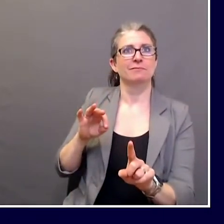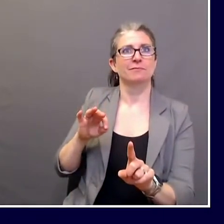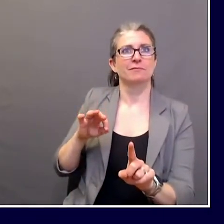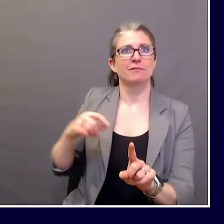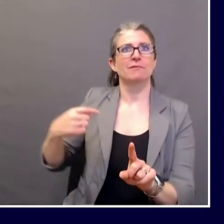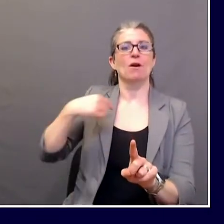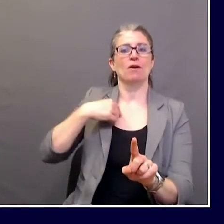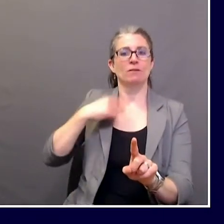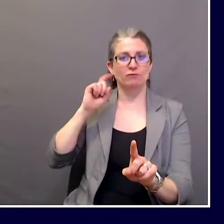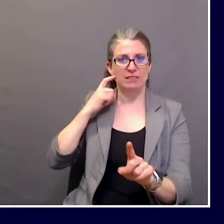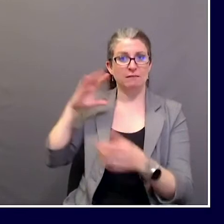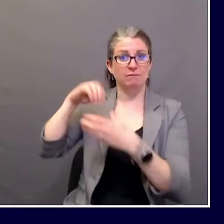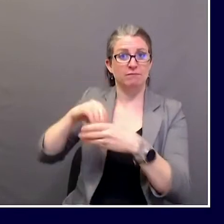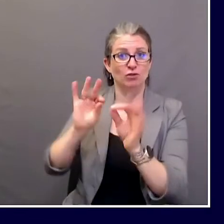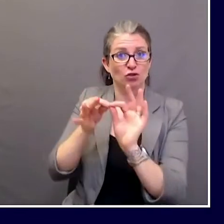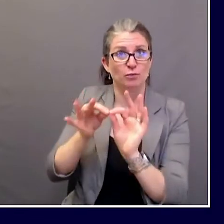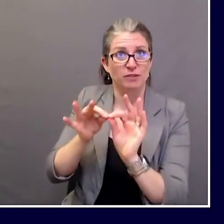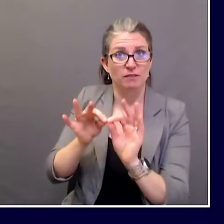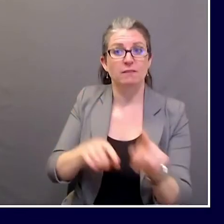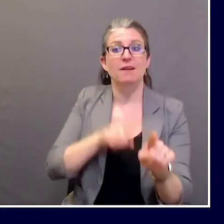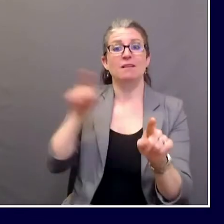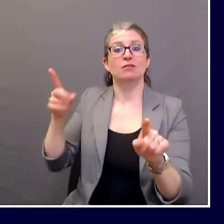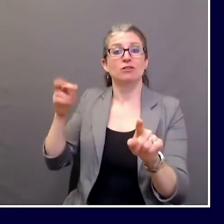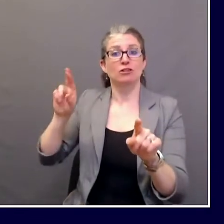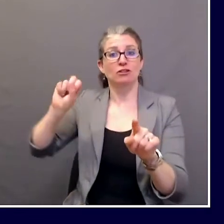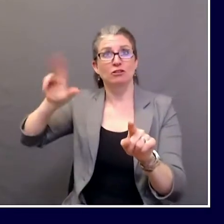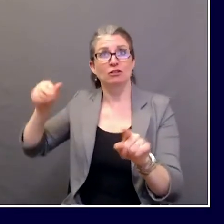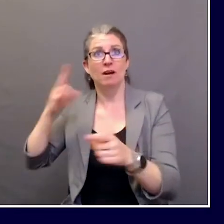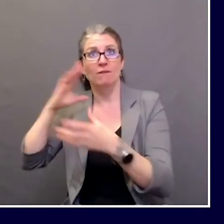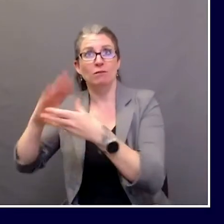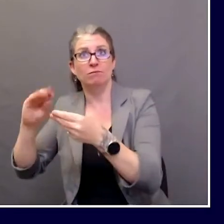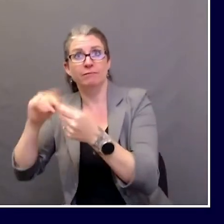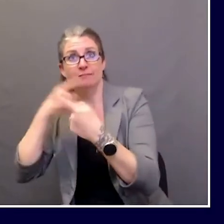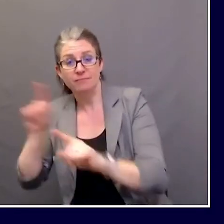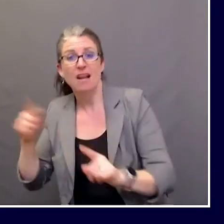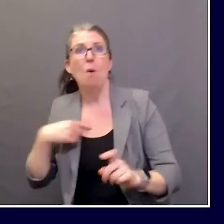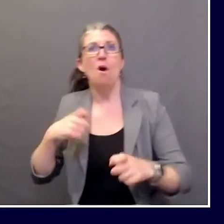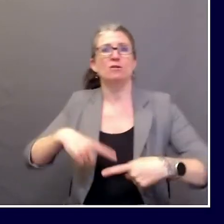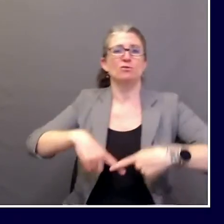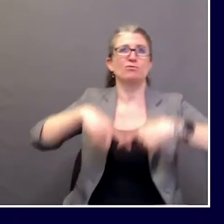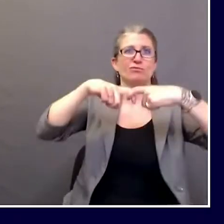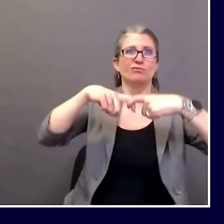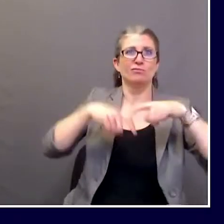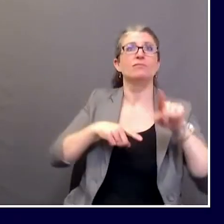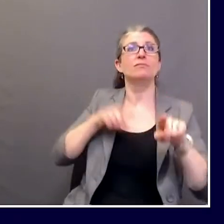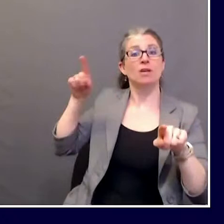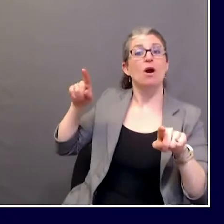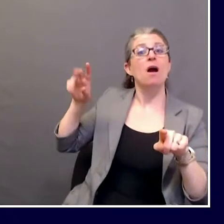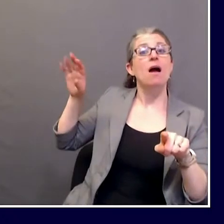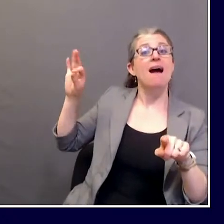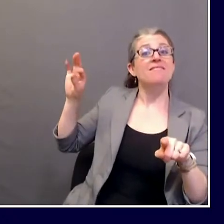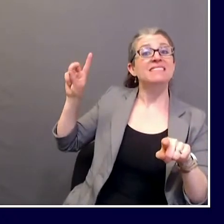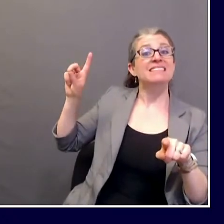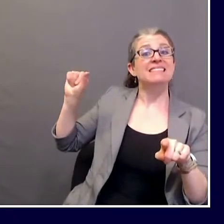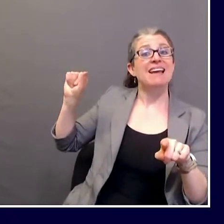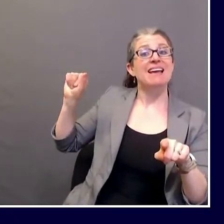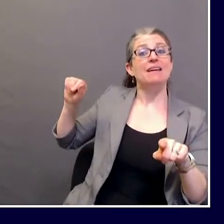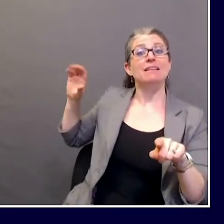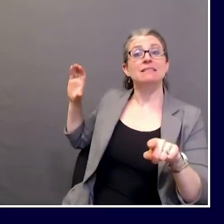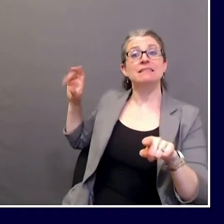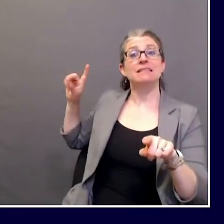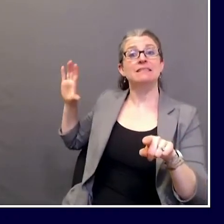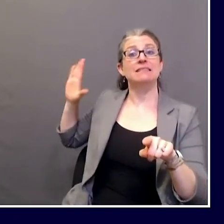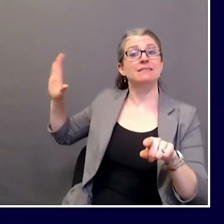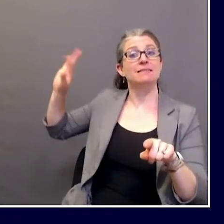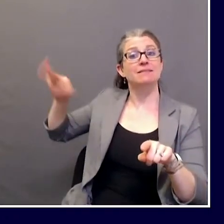as recommended by the United States FDA and the US CDC, is done out of an abundance of caution following these